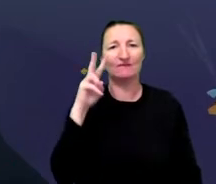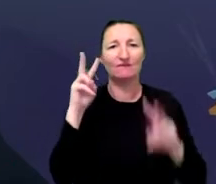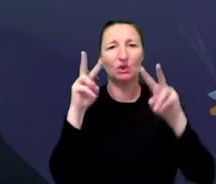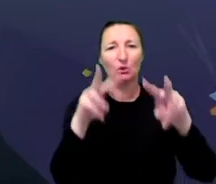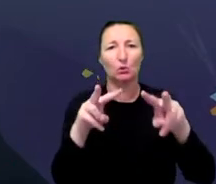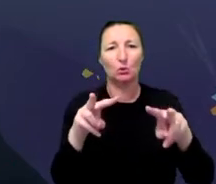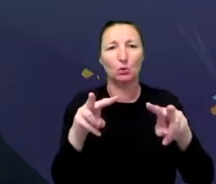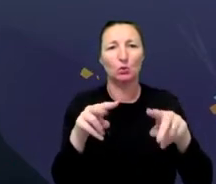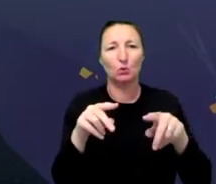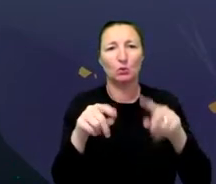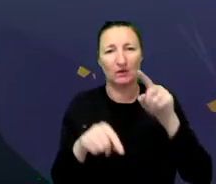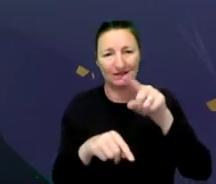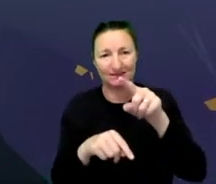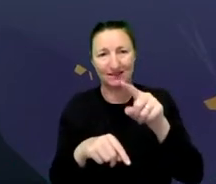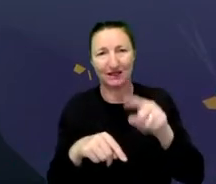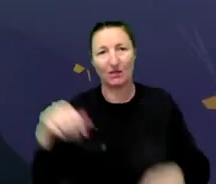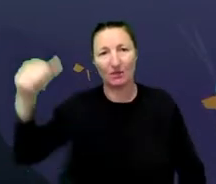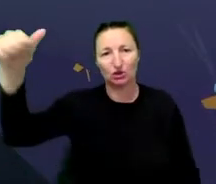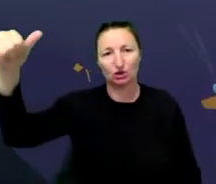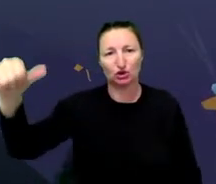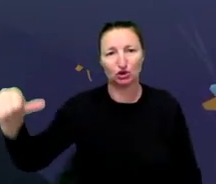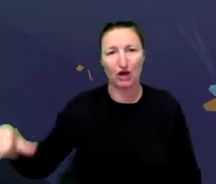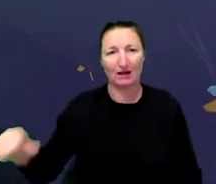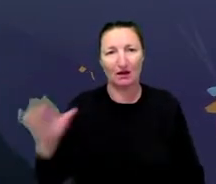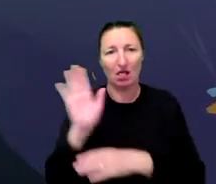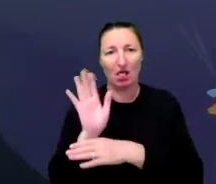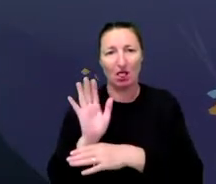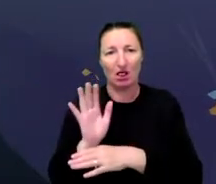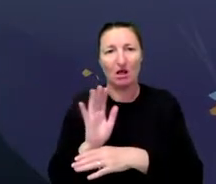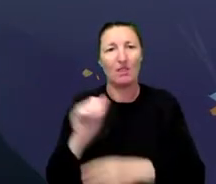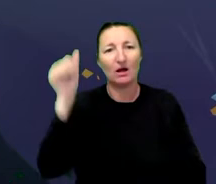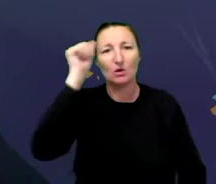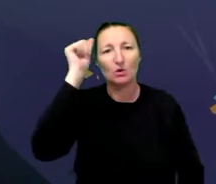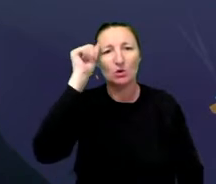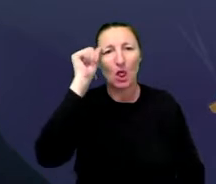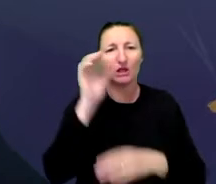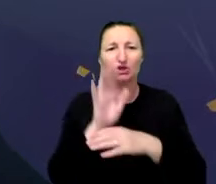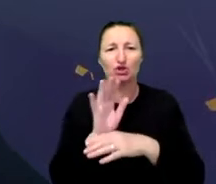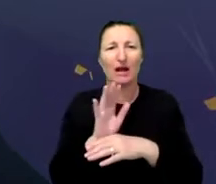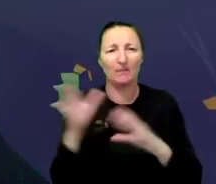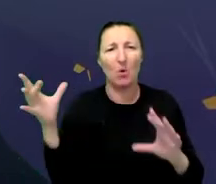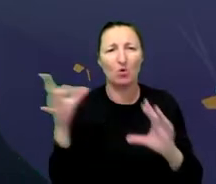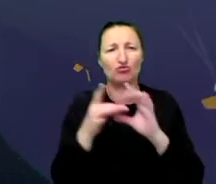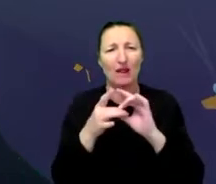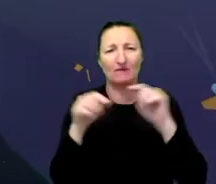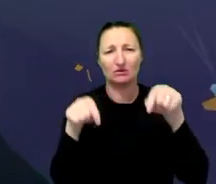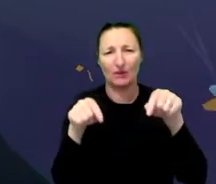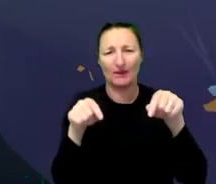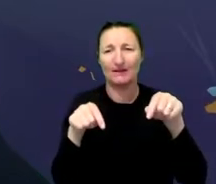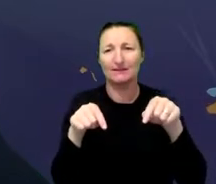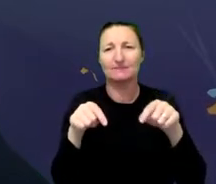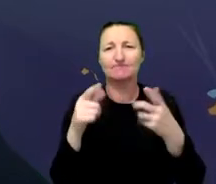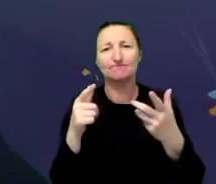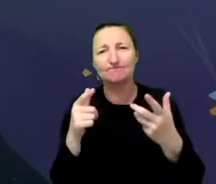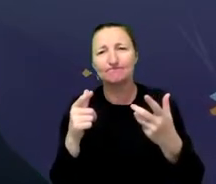the... We've got a bunch of channels. The knowledge channel is probably like the relevant one for this, where we kind of think about different ways of